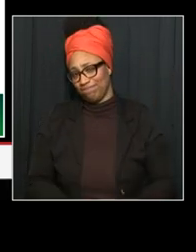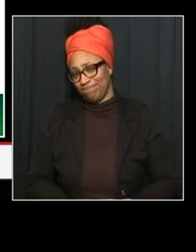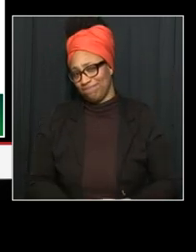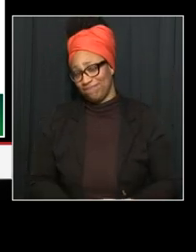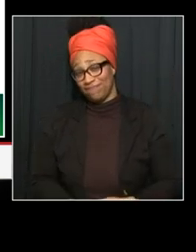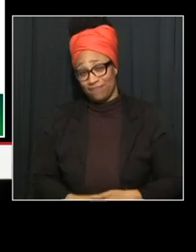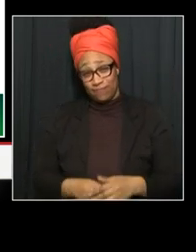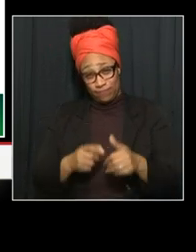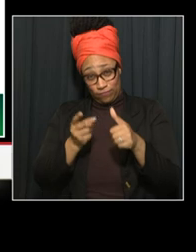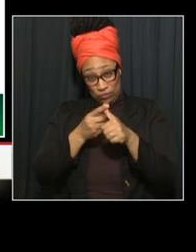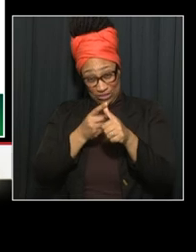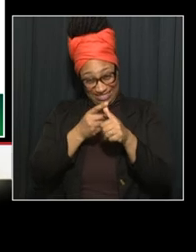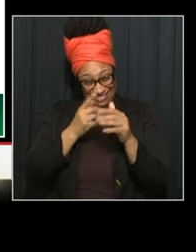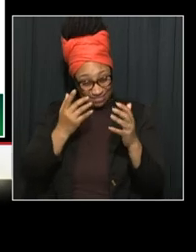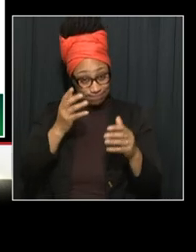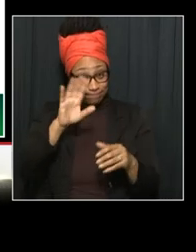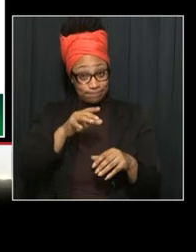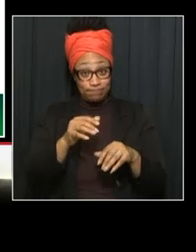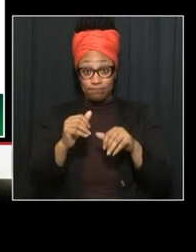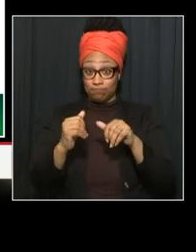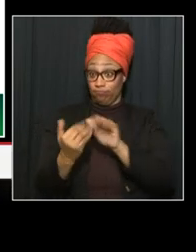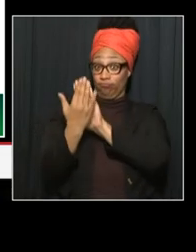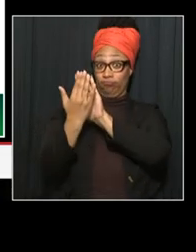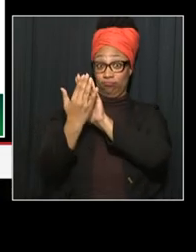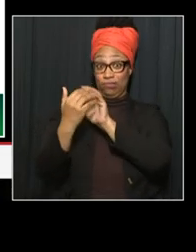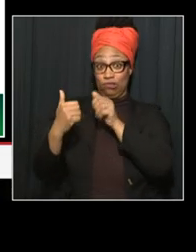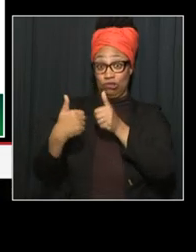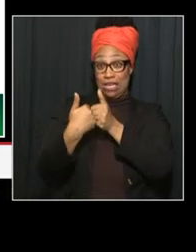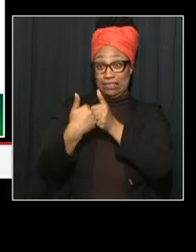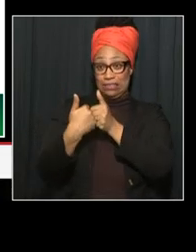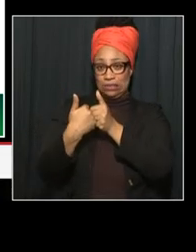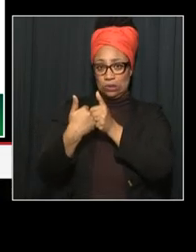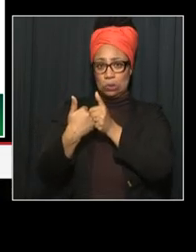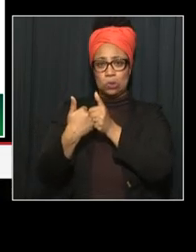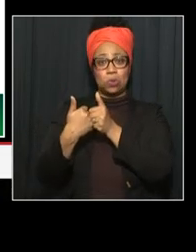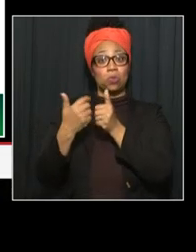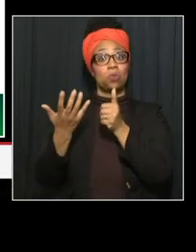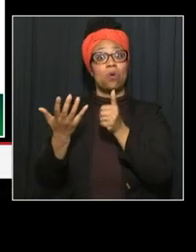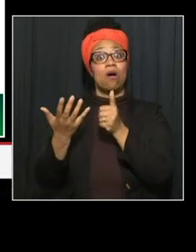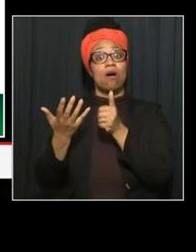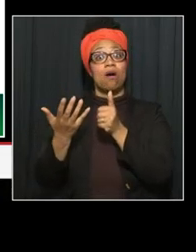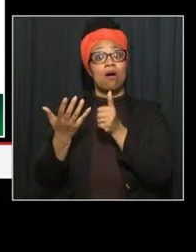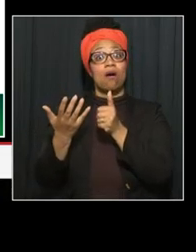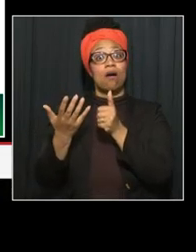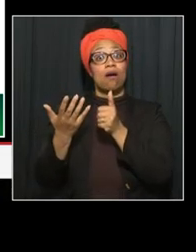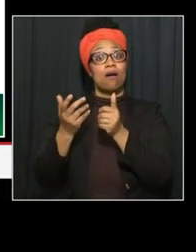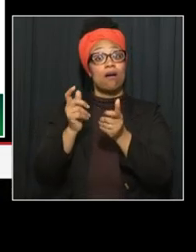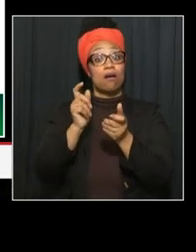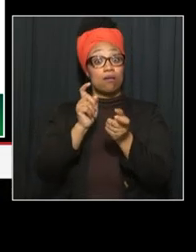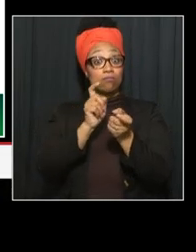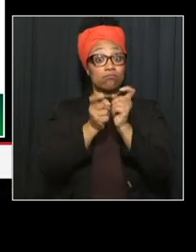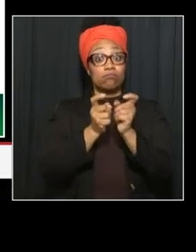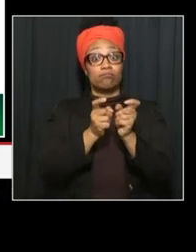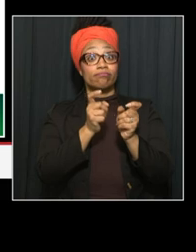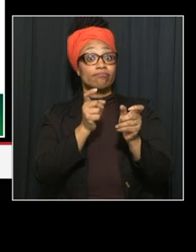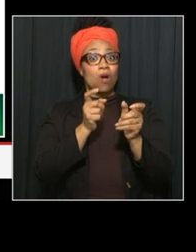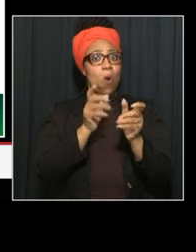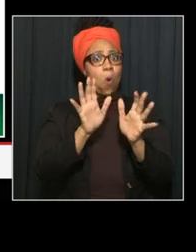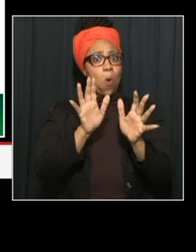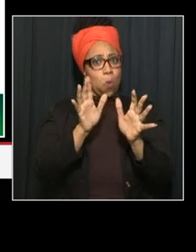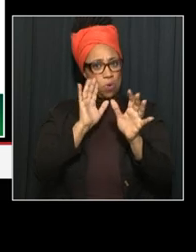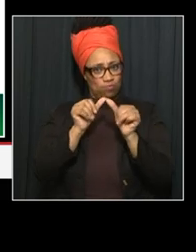does not change. Now, in the spirit of Reverend Hagler, I'm going to say it one more time, right? Even